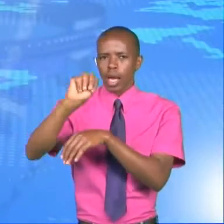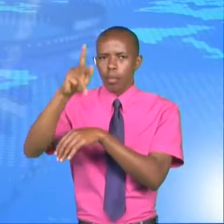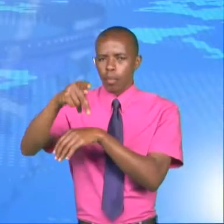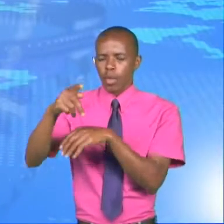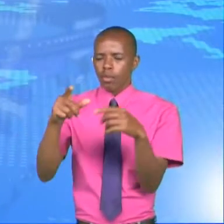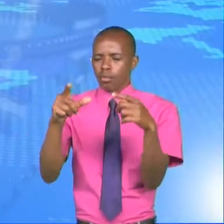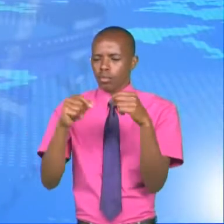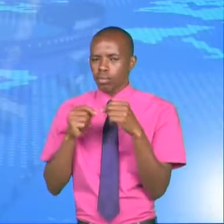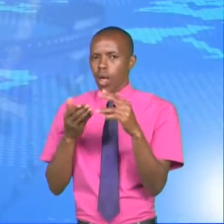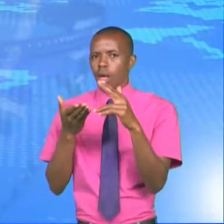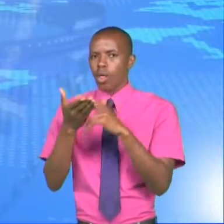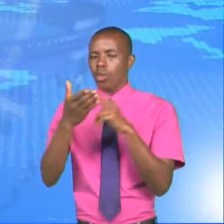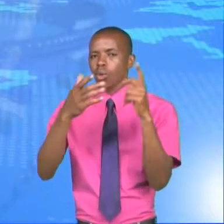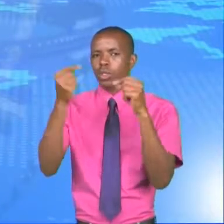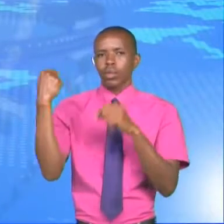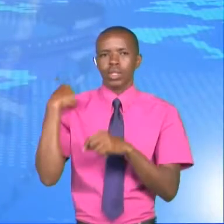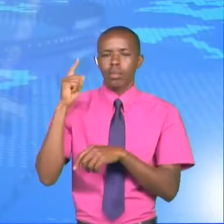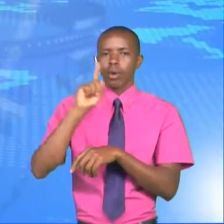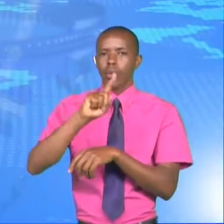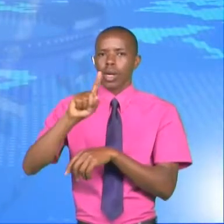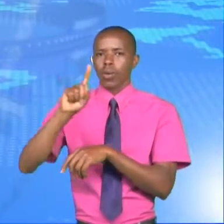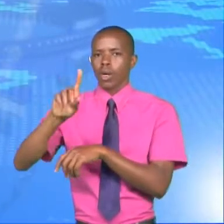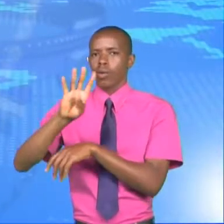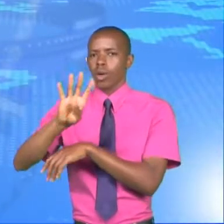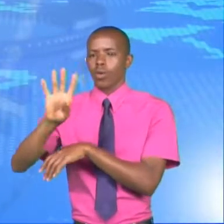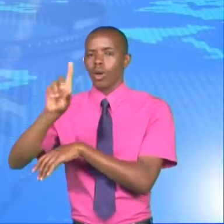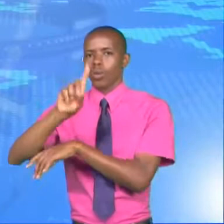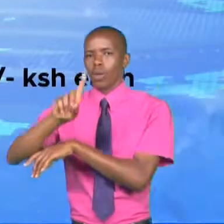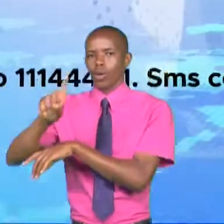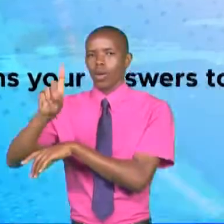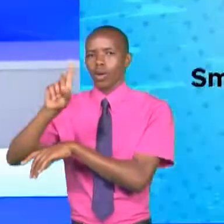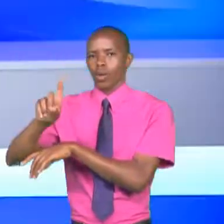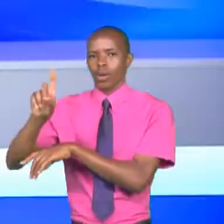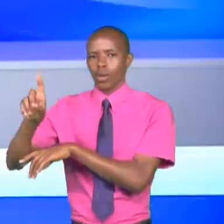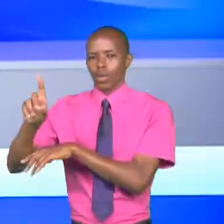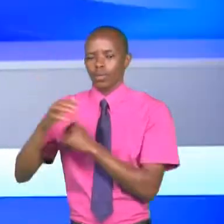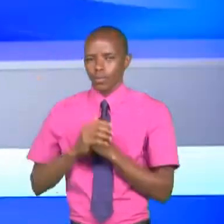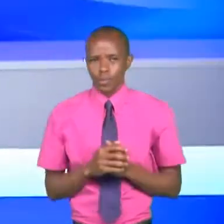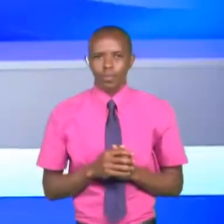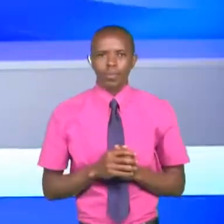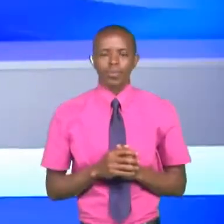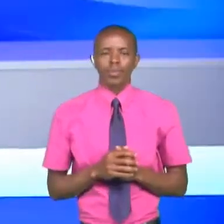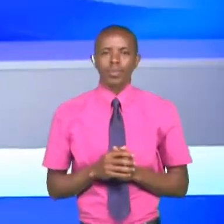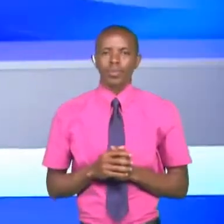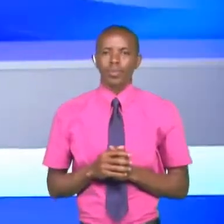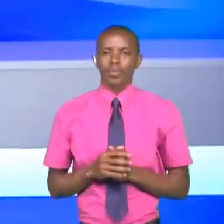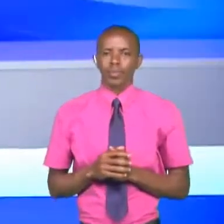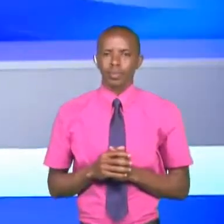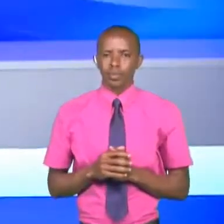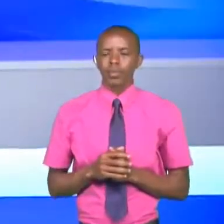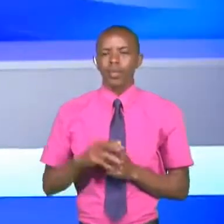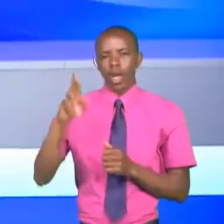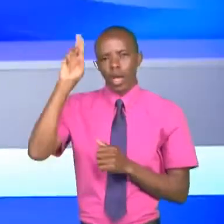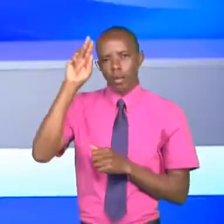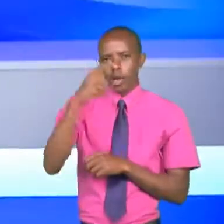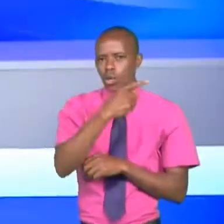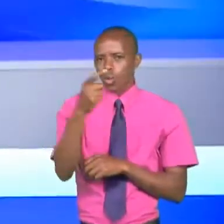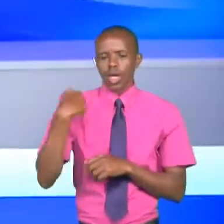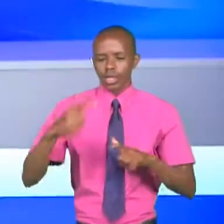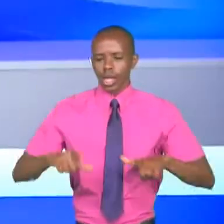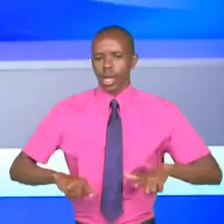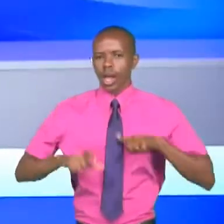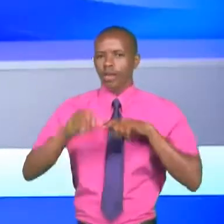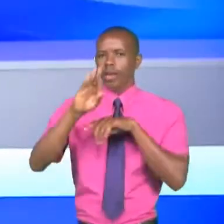on 111 444 111. That is 111 444 111. Just to remind you, we are live on